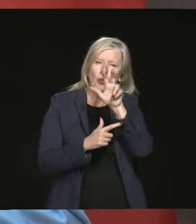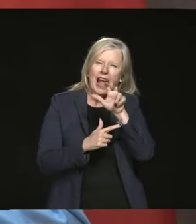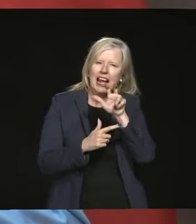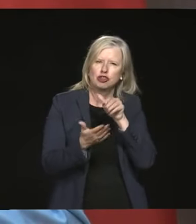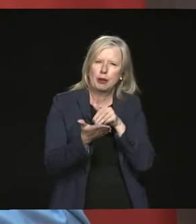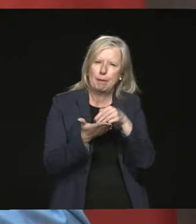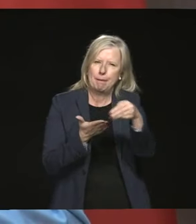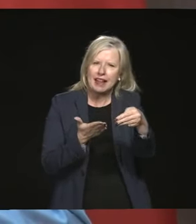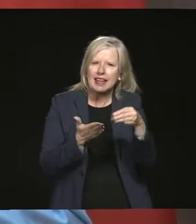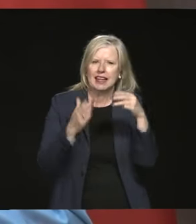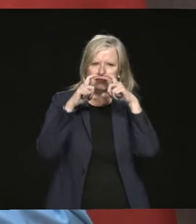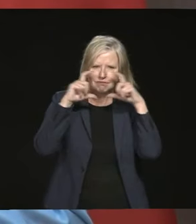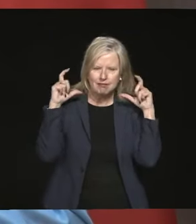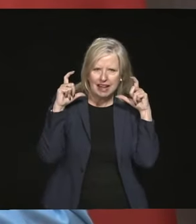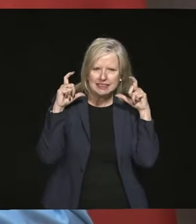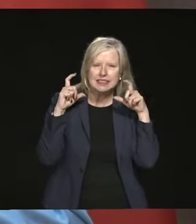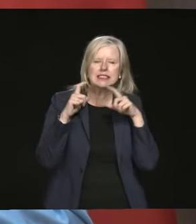and approximately